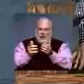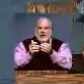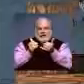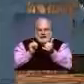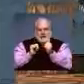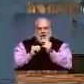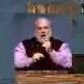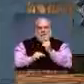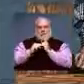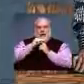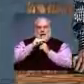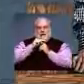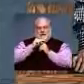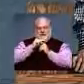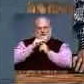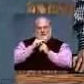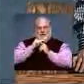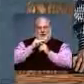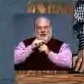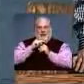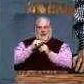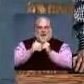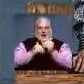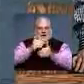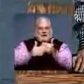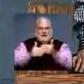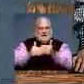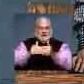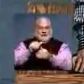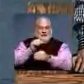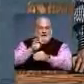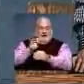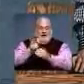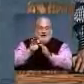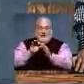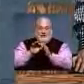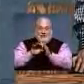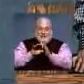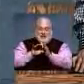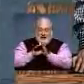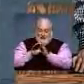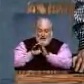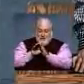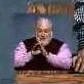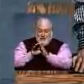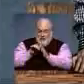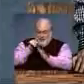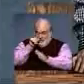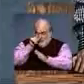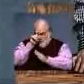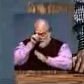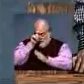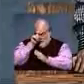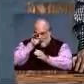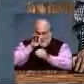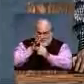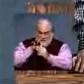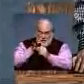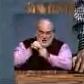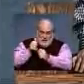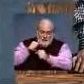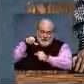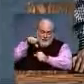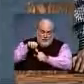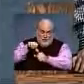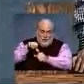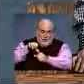our development. I would ask for you that the development that has been in question will become up for an up and down vote. We need an up and down